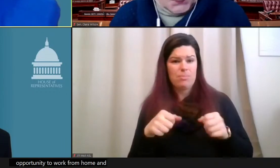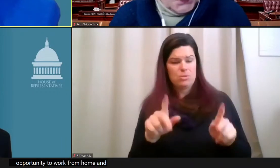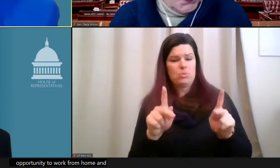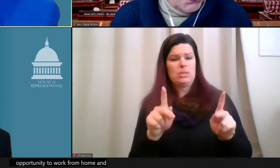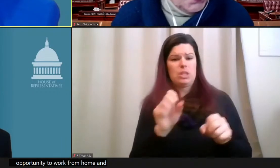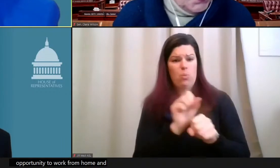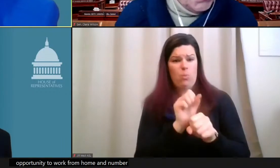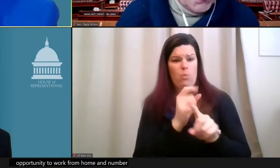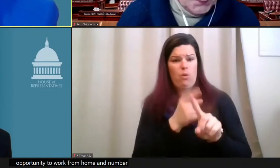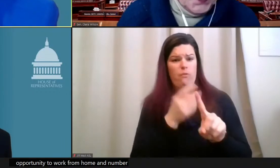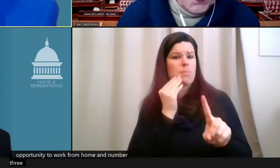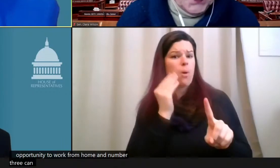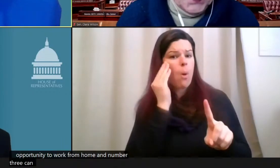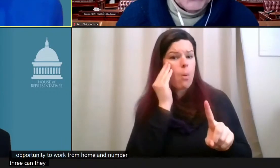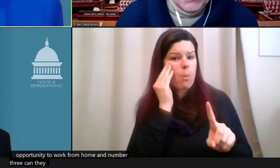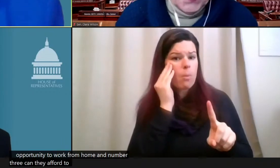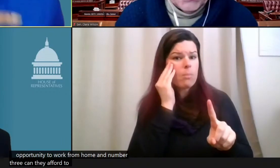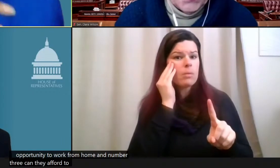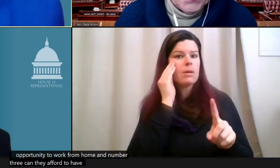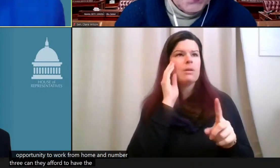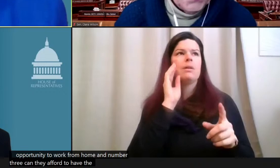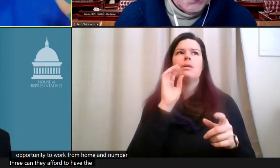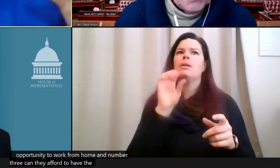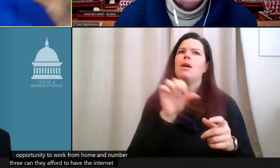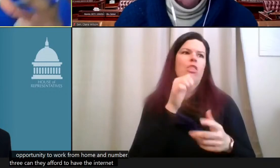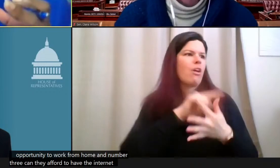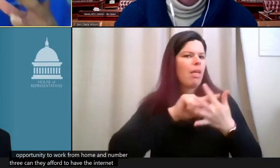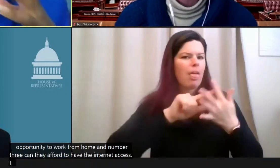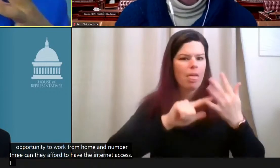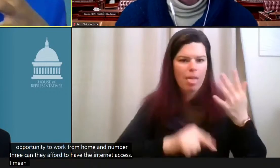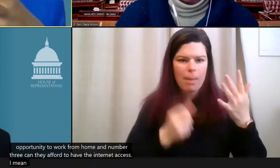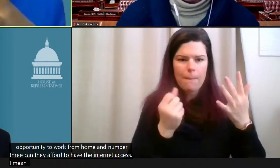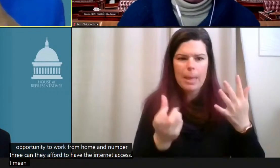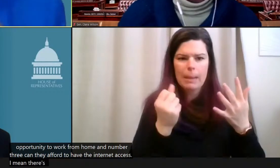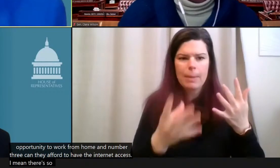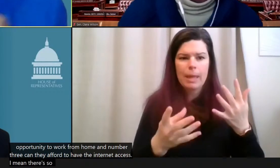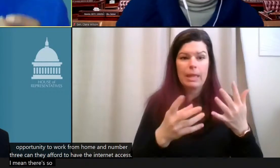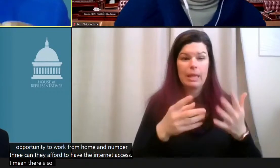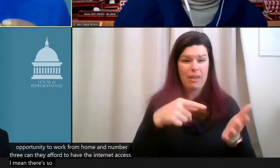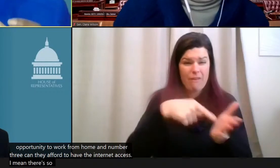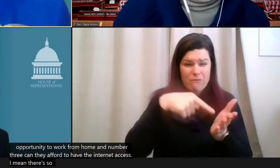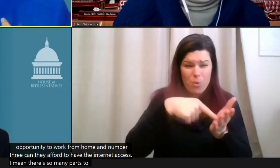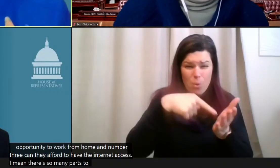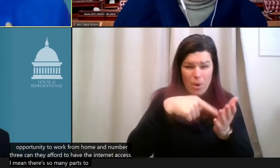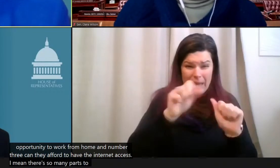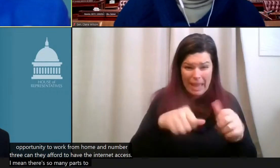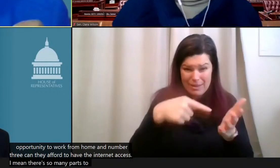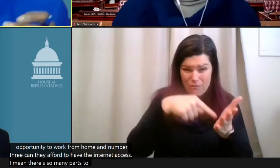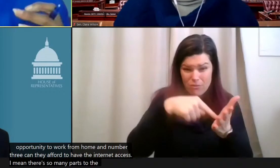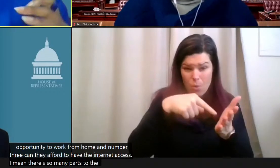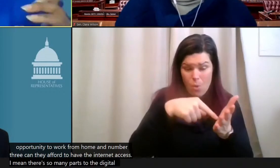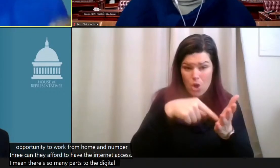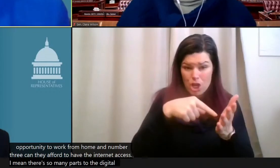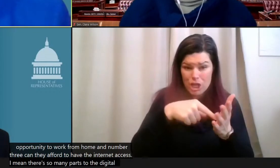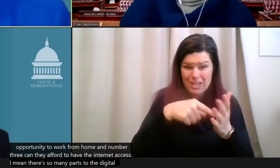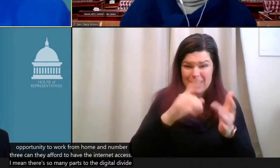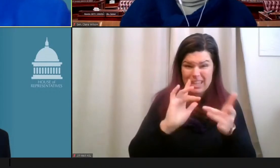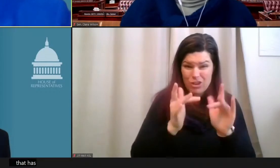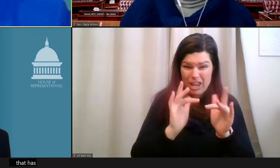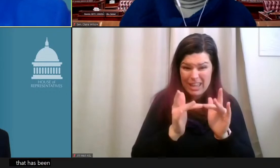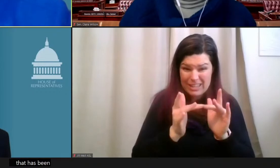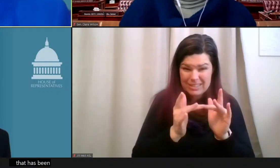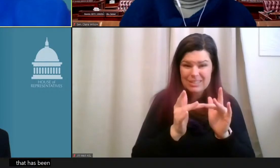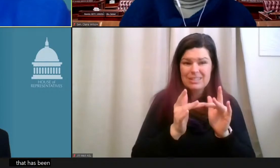internet access? There's so many parts to the digital divide that has been a